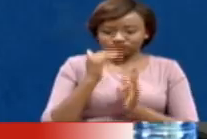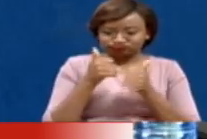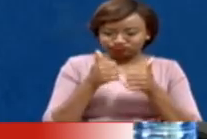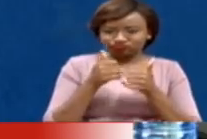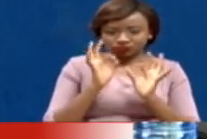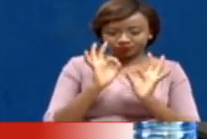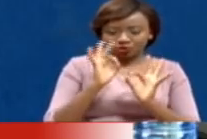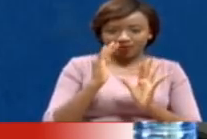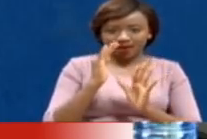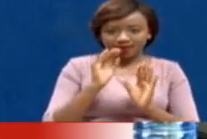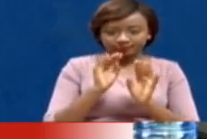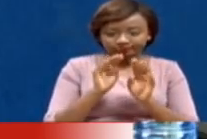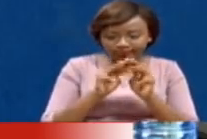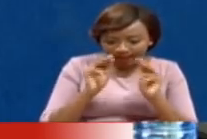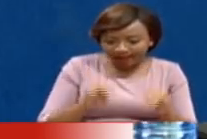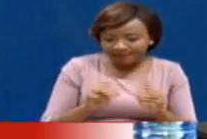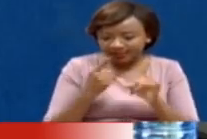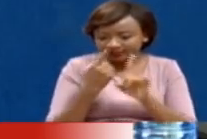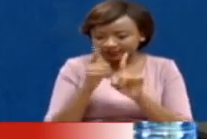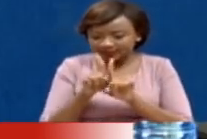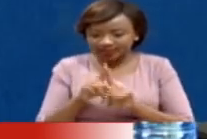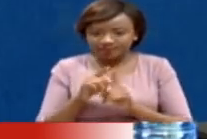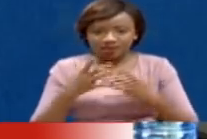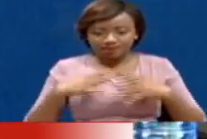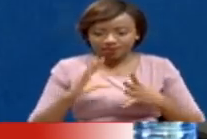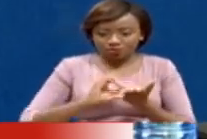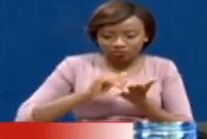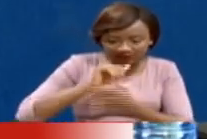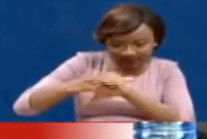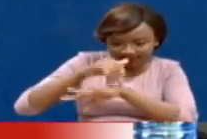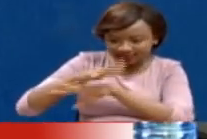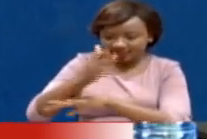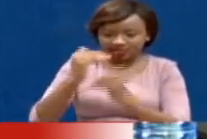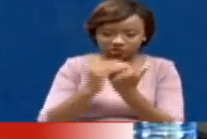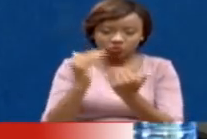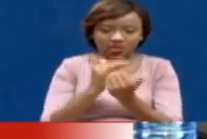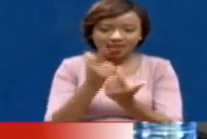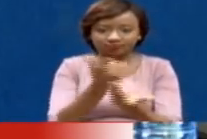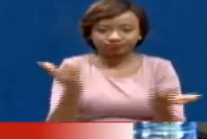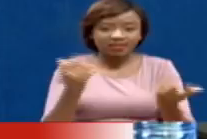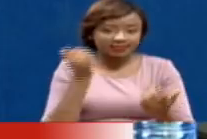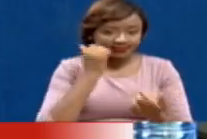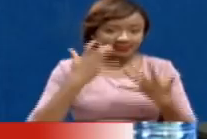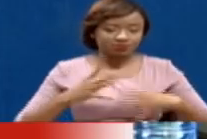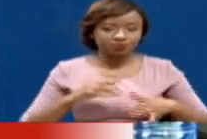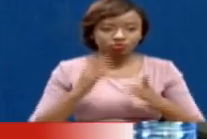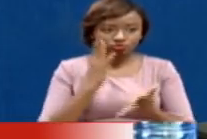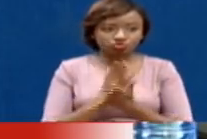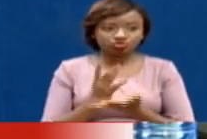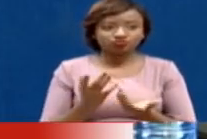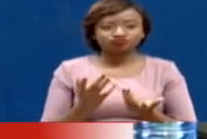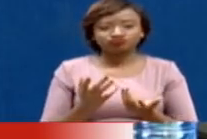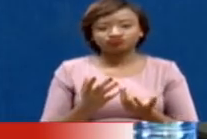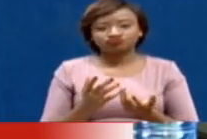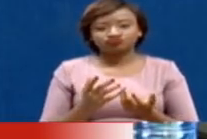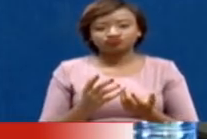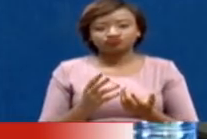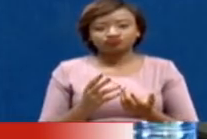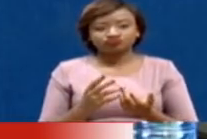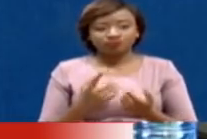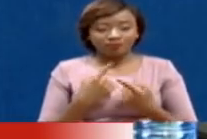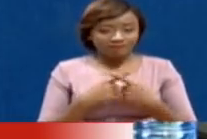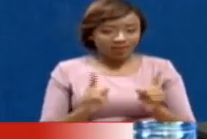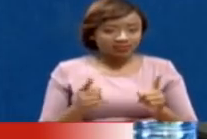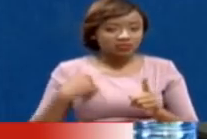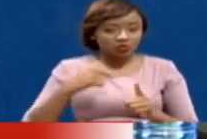proper human capital to be able to man the facilities. These are some of the things we are looking at, but